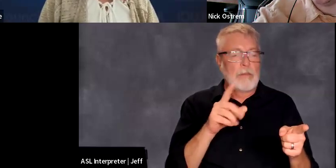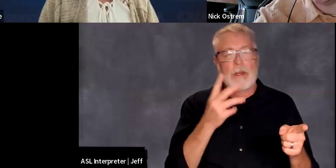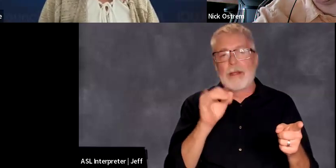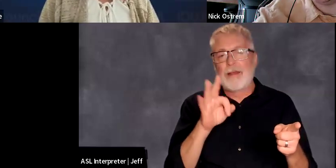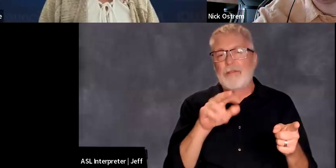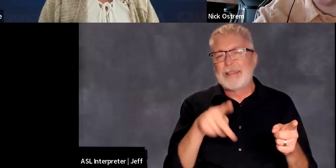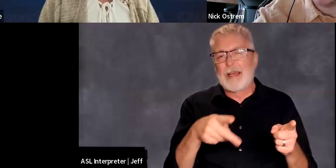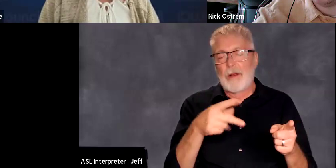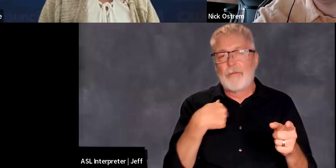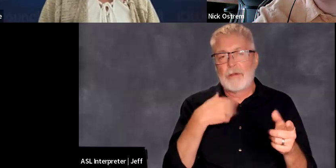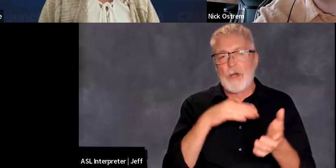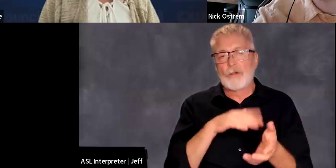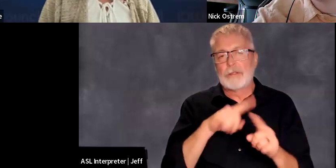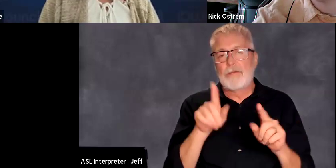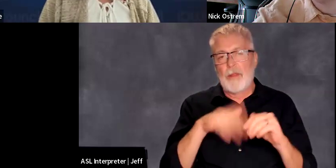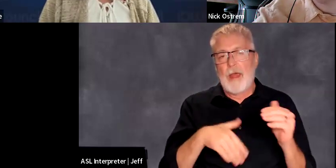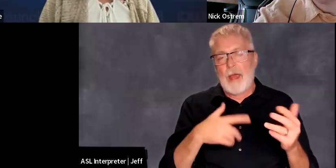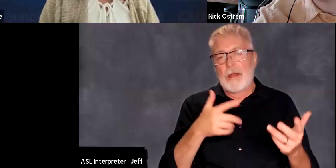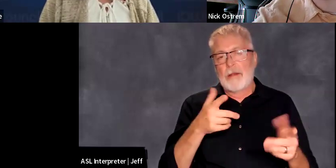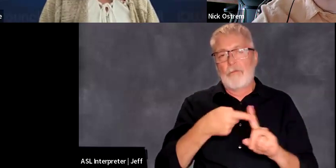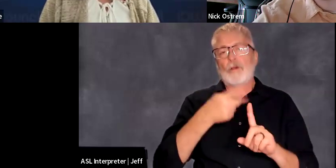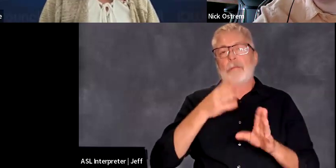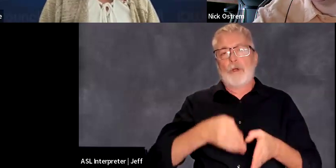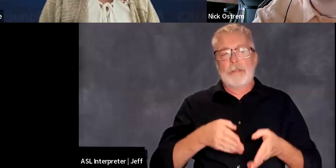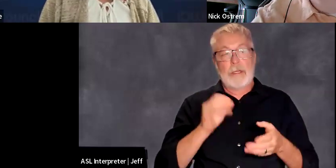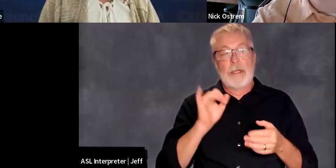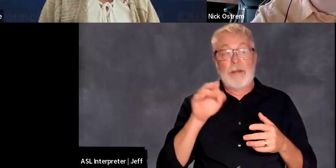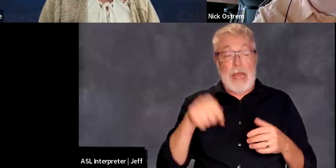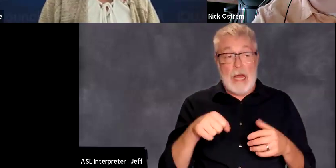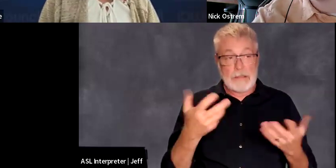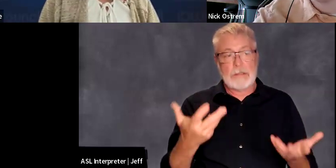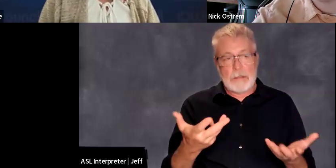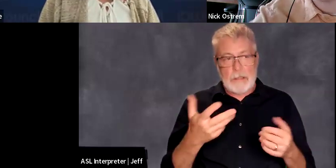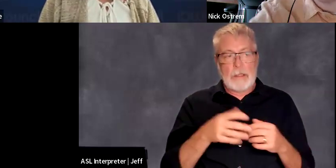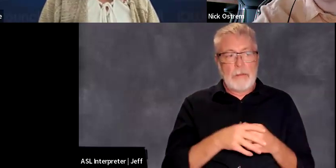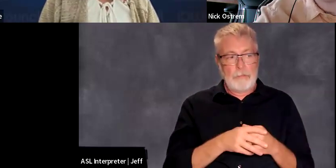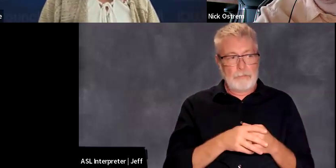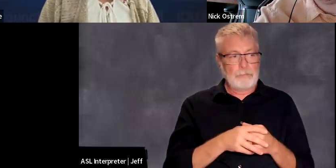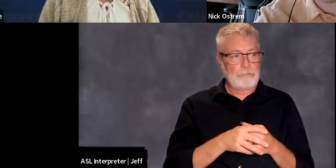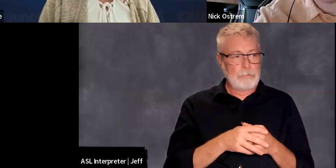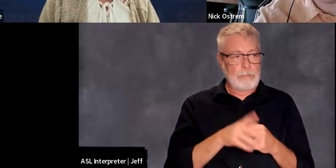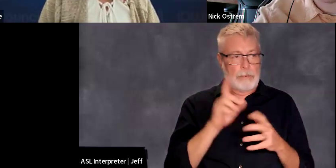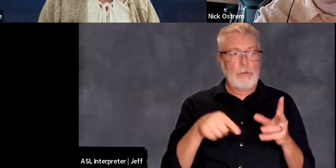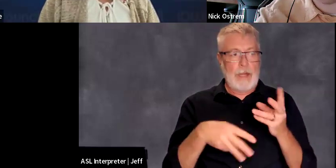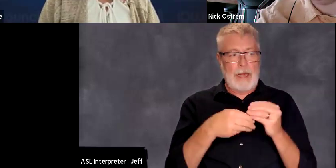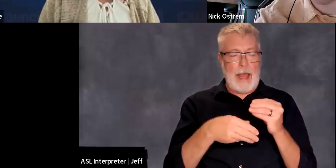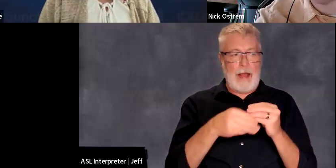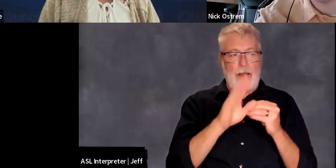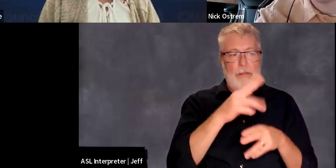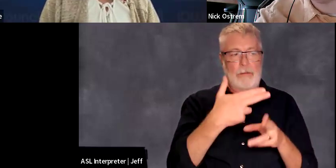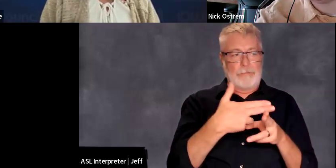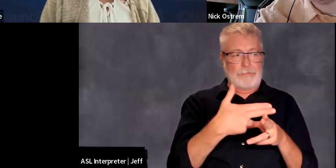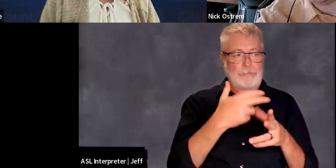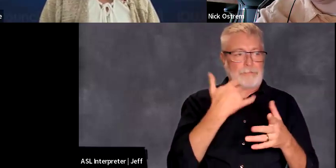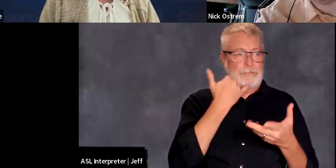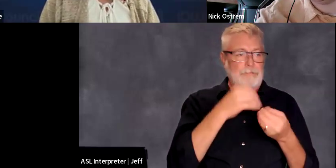any doctors or that are different from the first person? If they do, we can add any. You